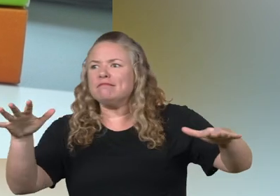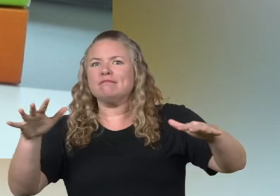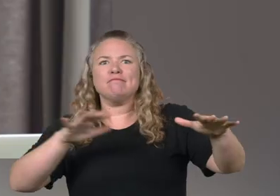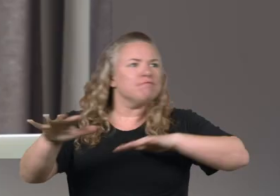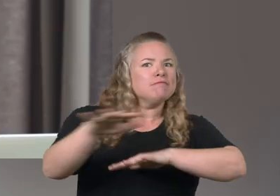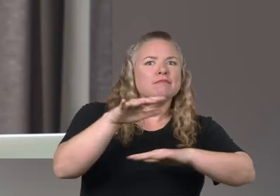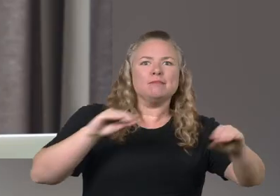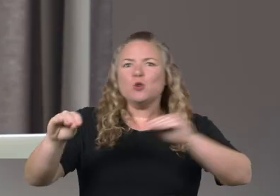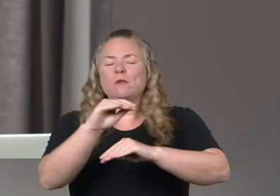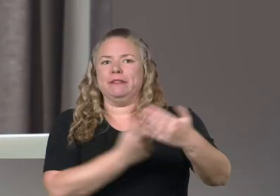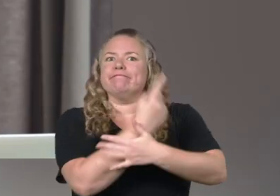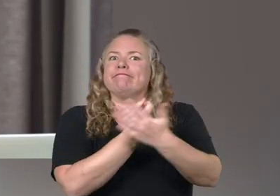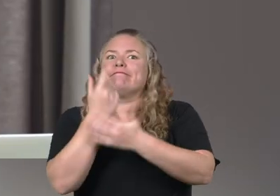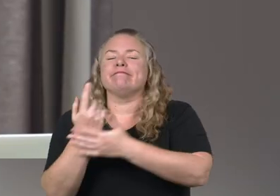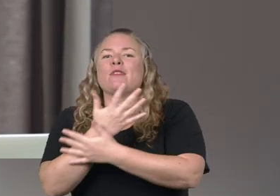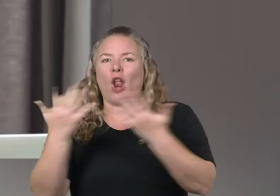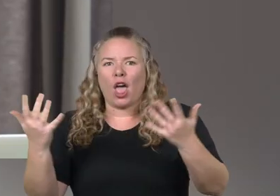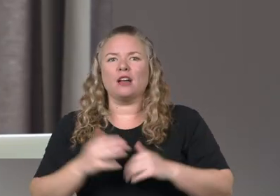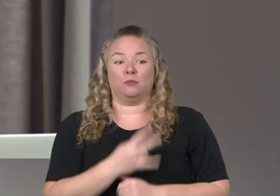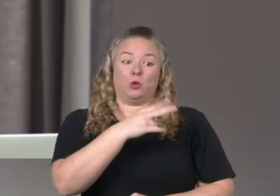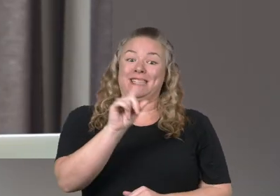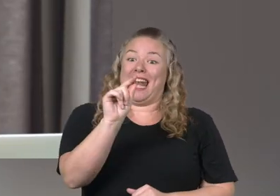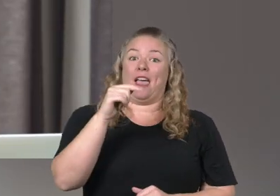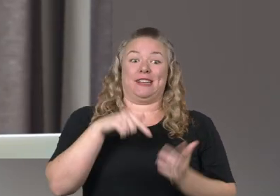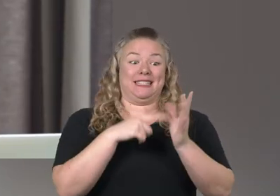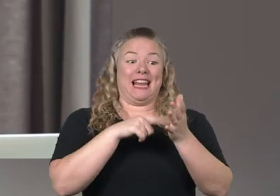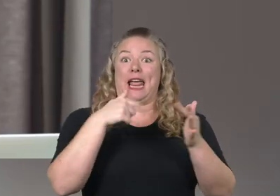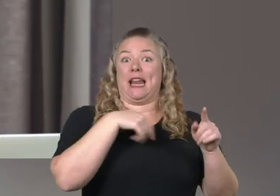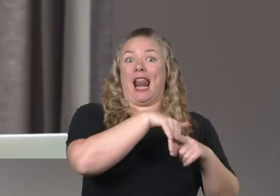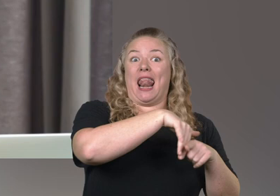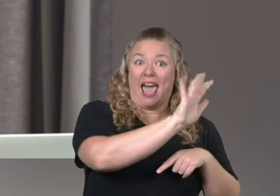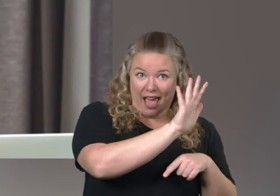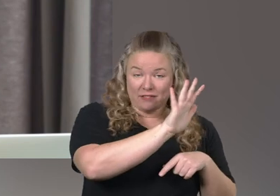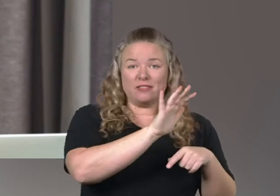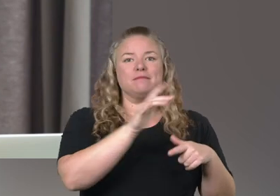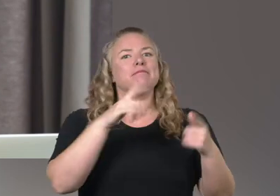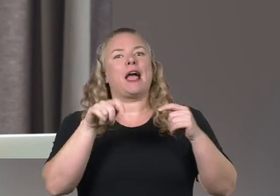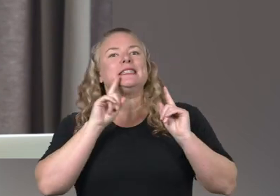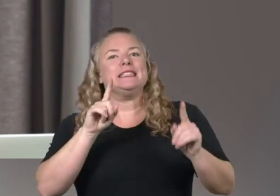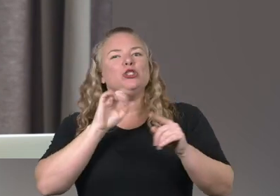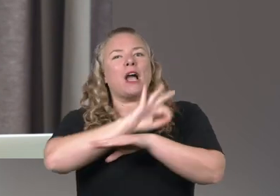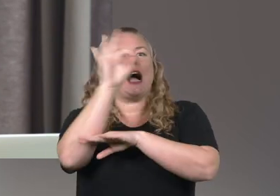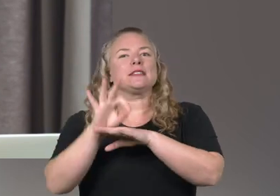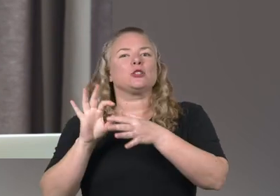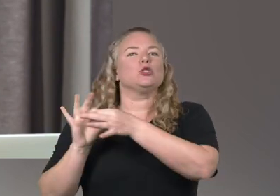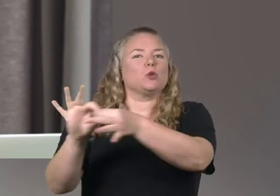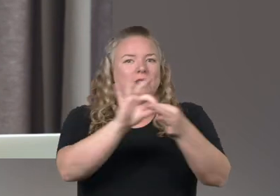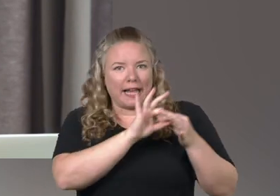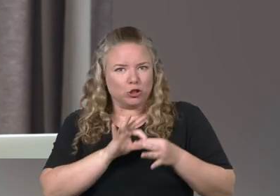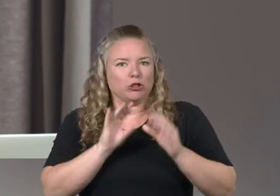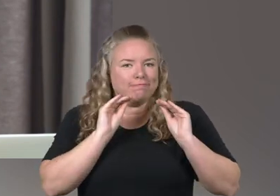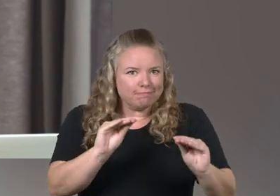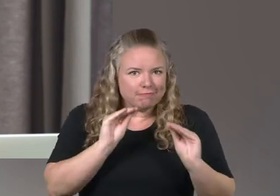lot going on. I just left Tate in 2011, and I was teaching at the